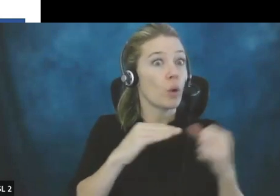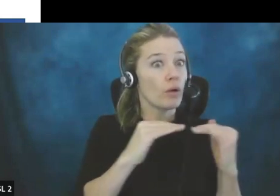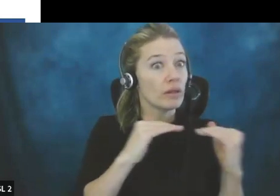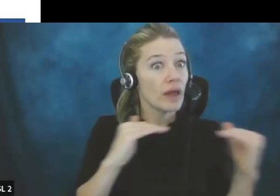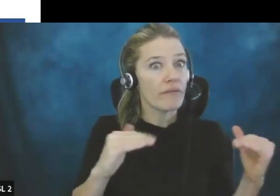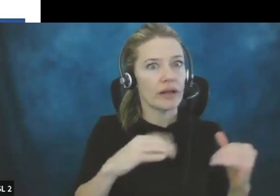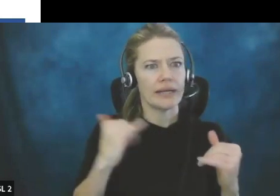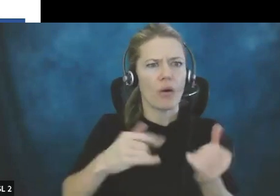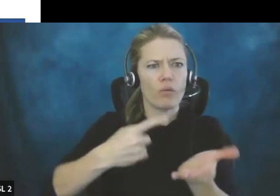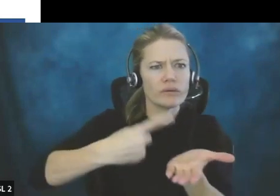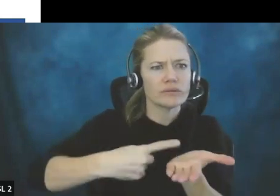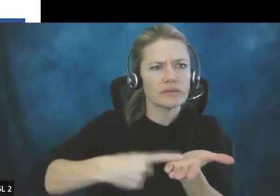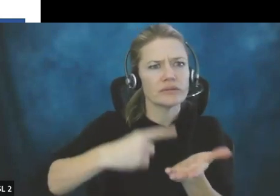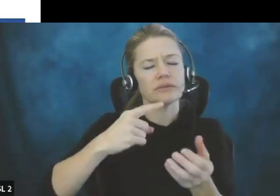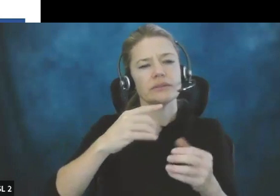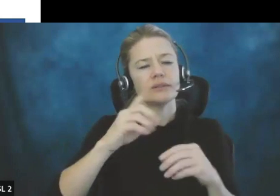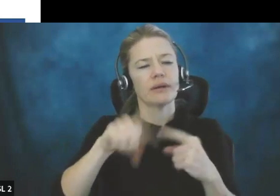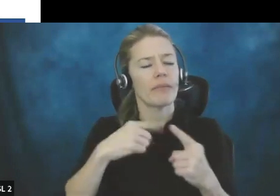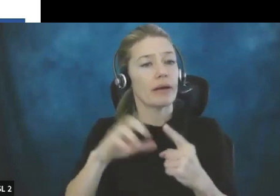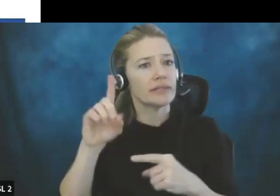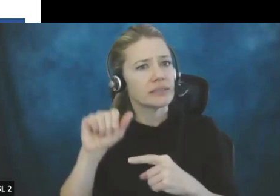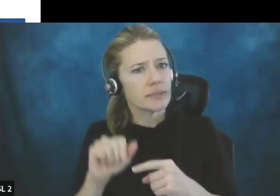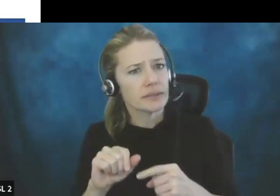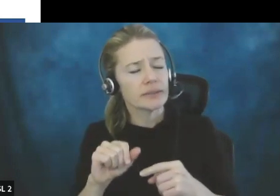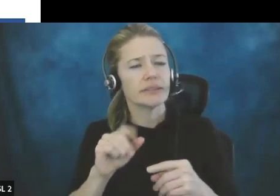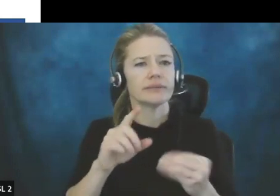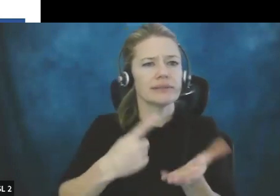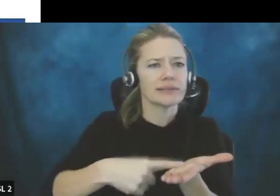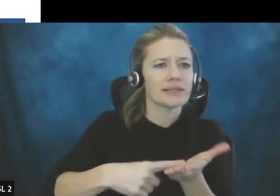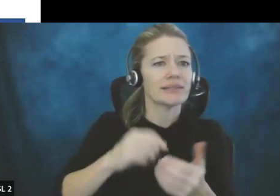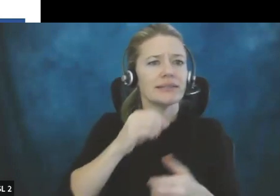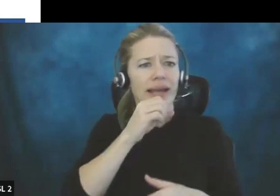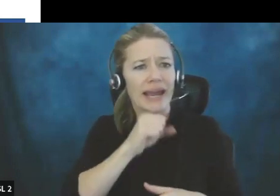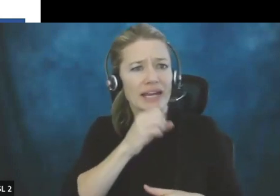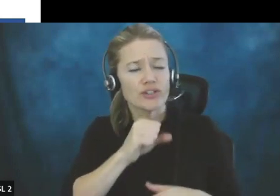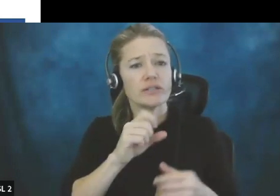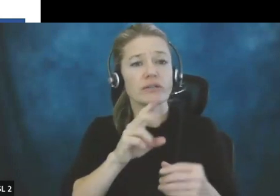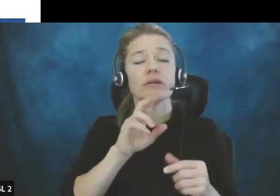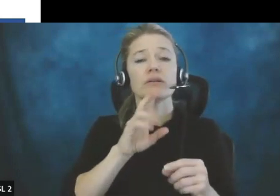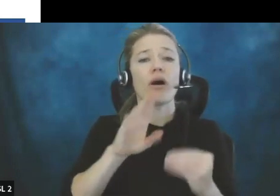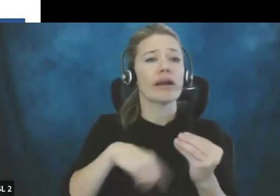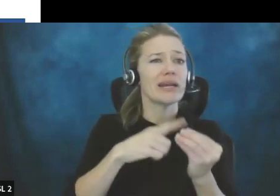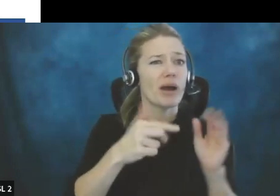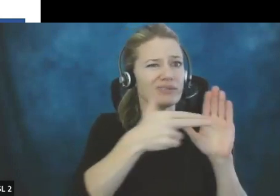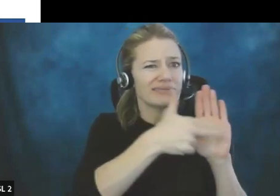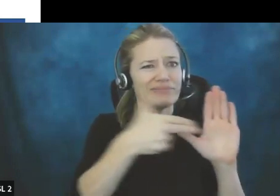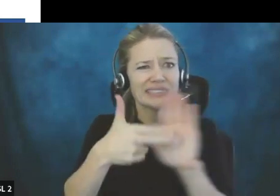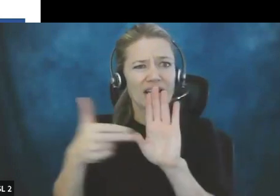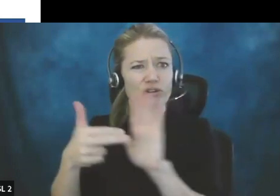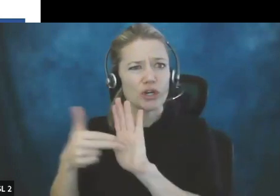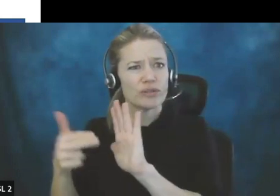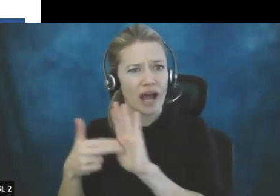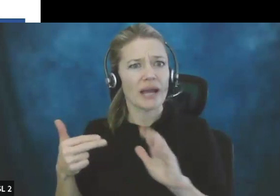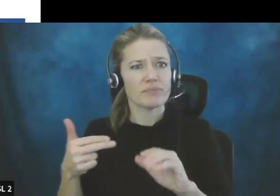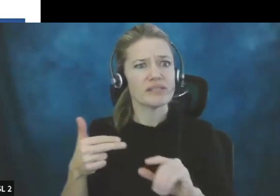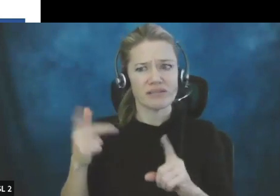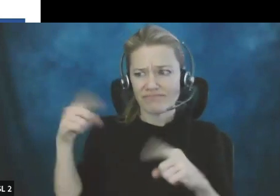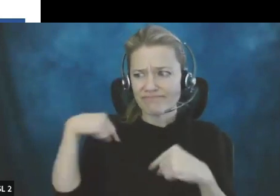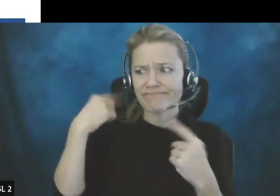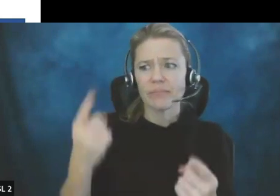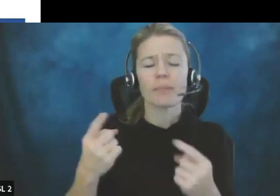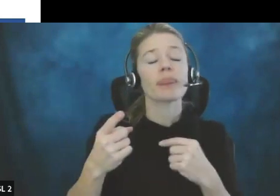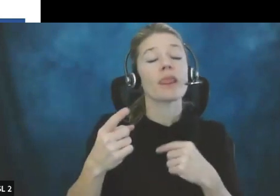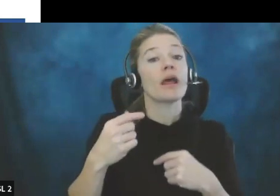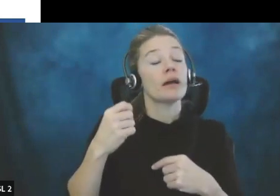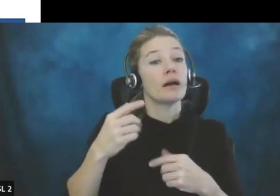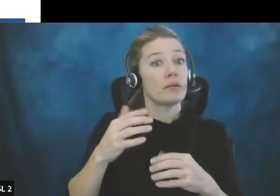and I've seen it firsthand. We're really coming together, talking about disability, talking about aging, talking about stereotypes that the different